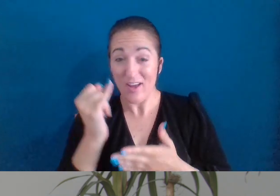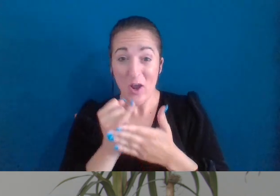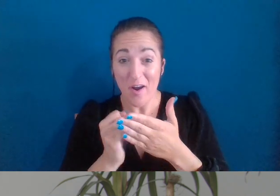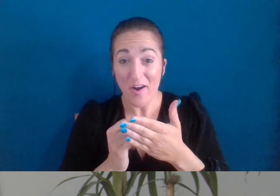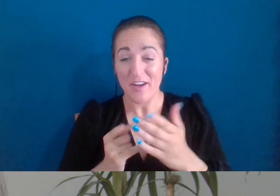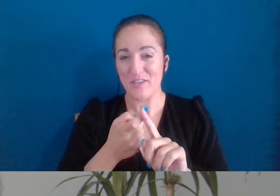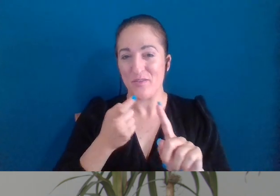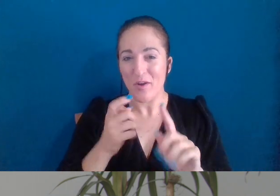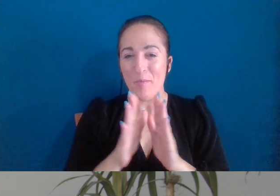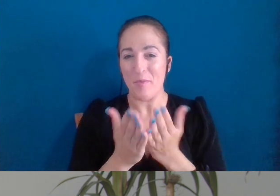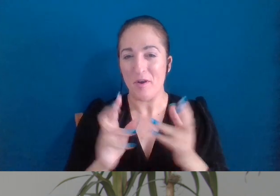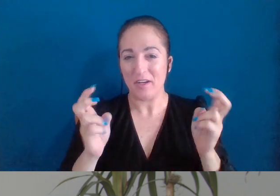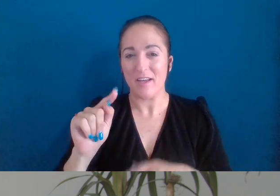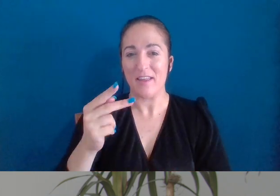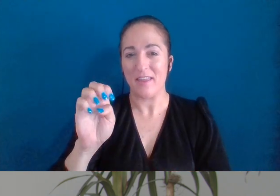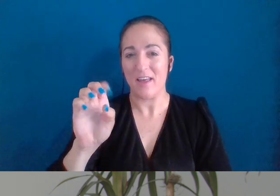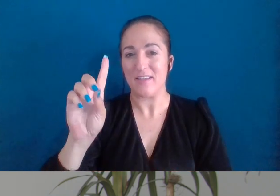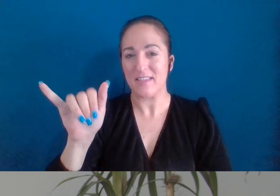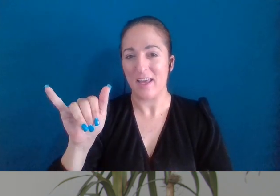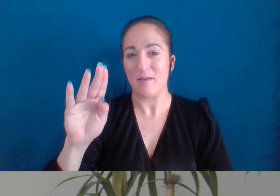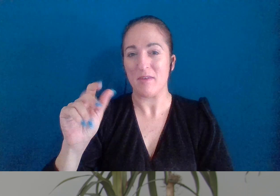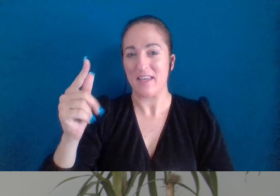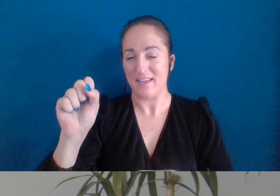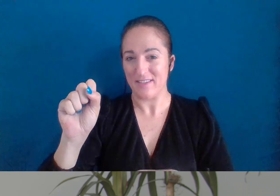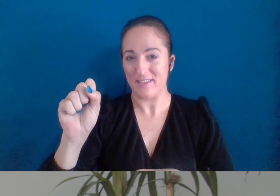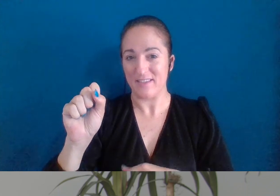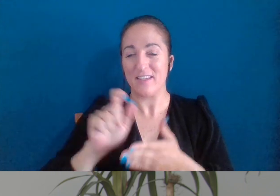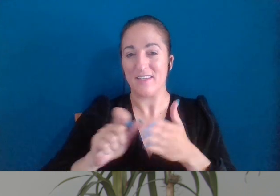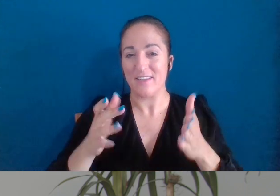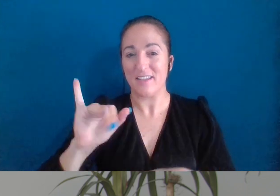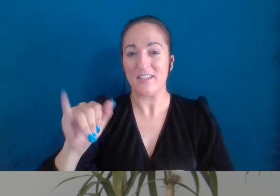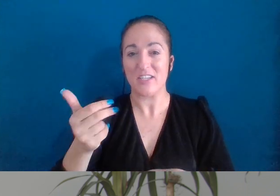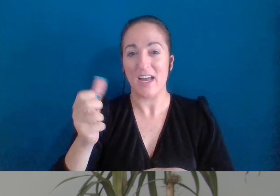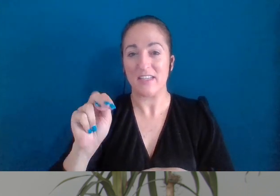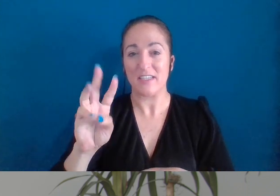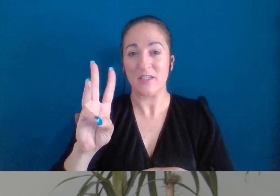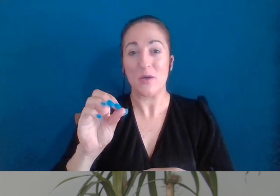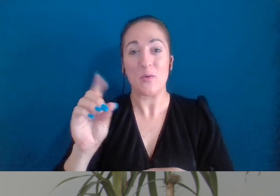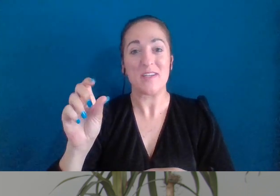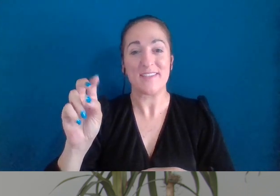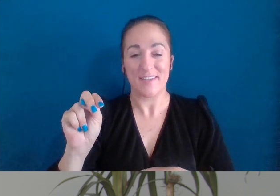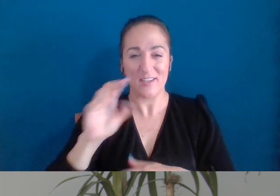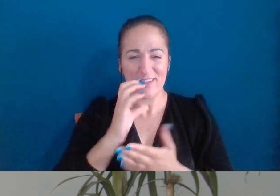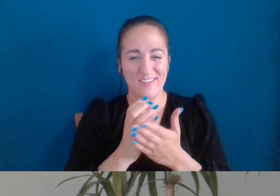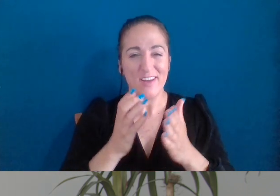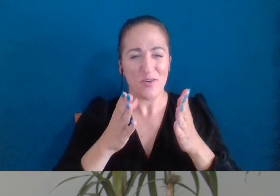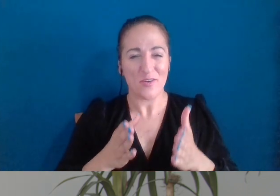the book The Day You Begin by Jacqueline Woodson and illustrated by Rafael Lopez.